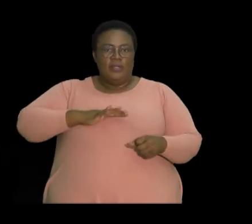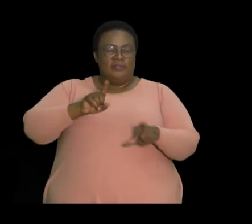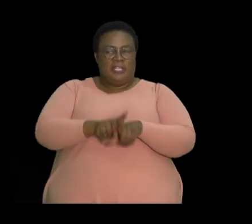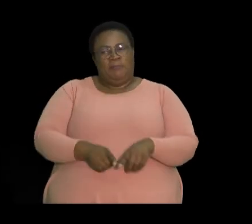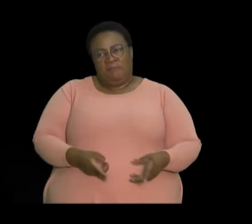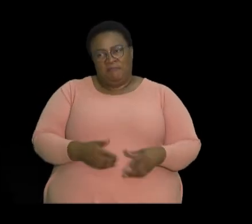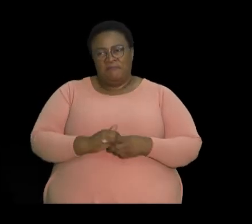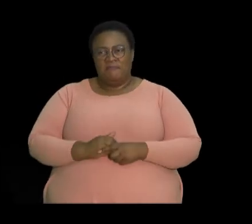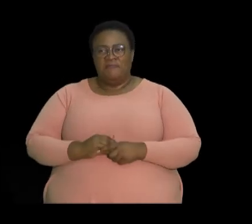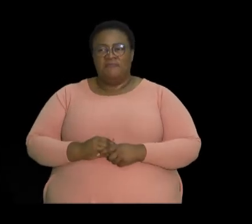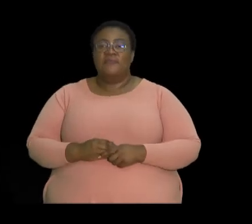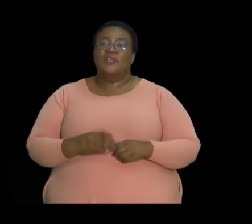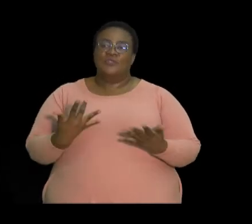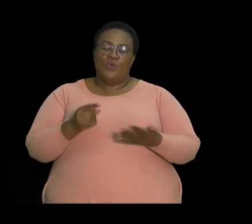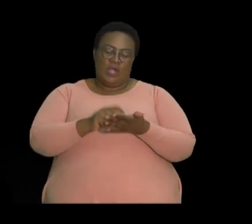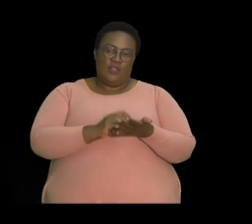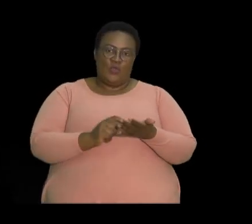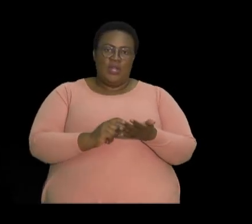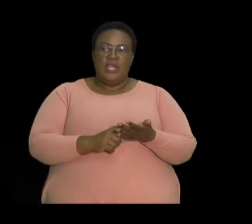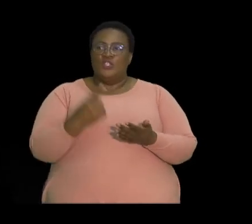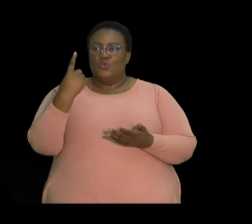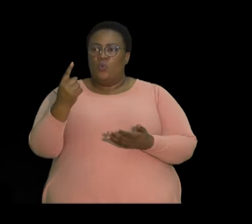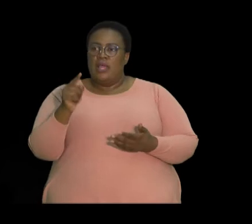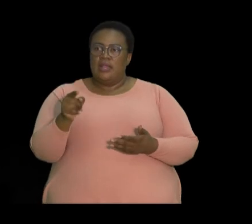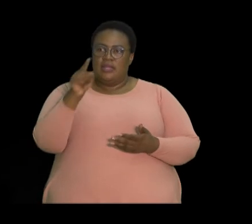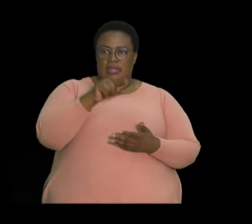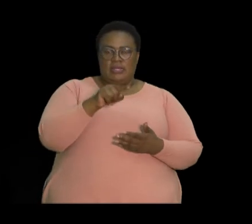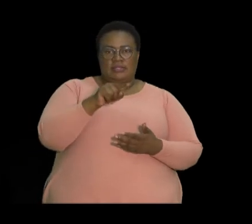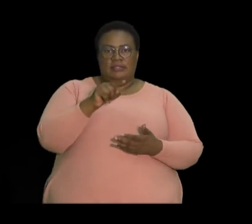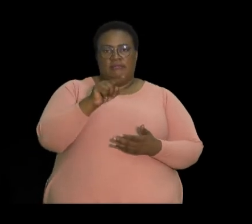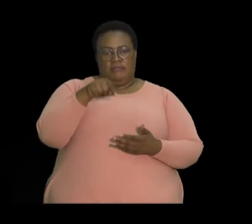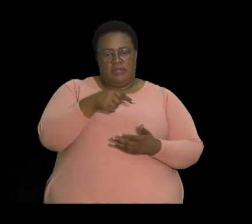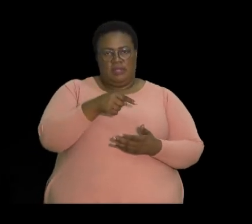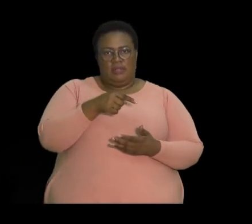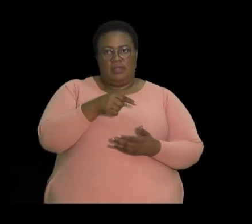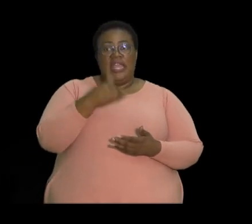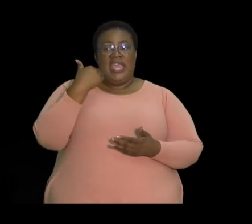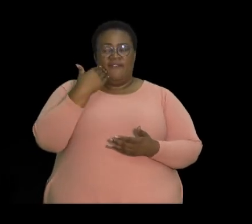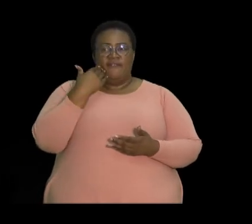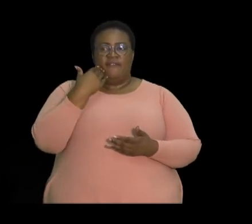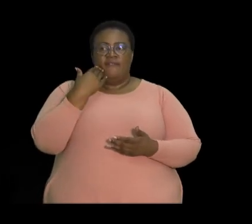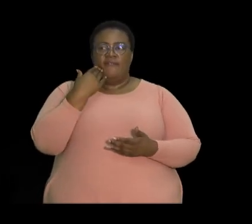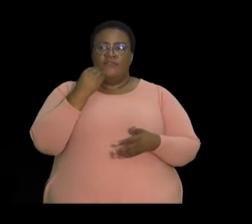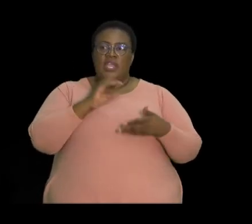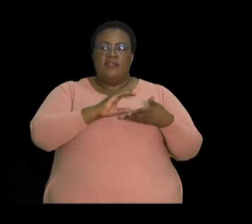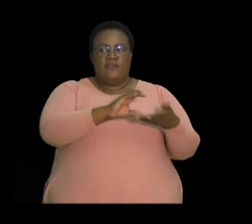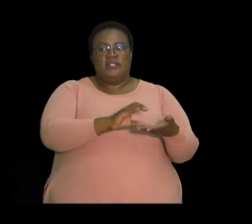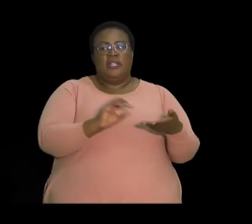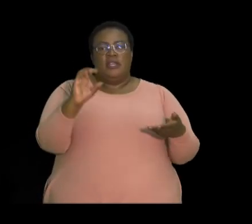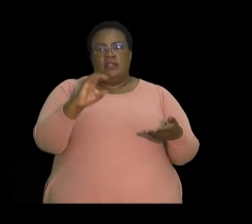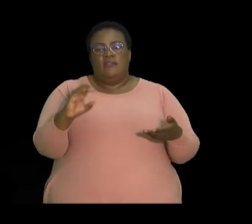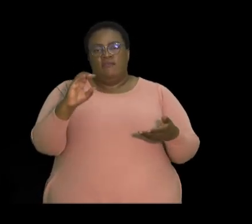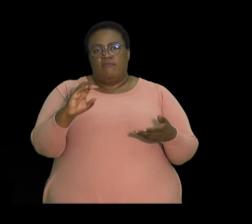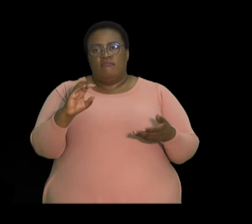definitely. Calculate the interest rate to 1 decimal place if the investment and